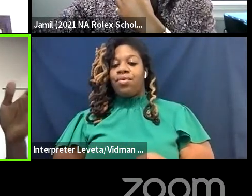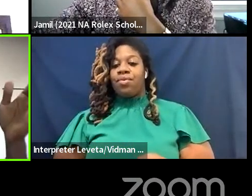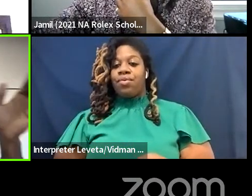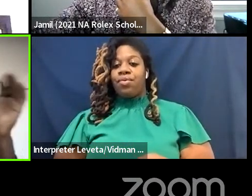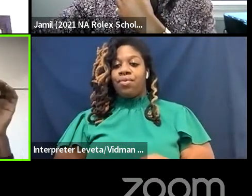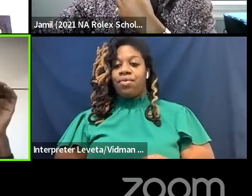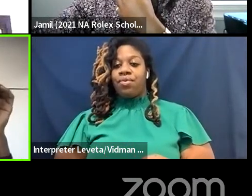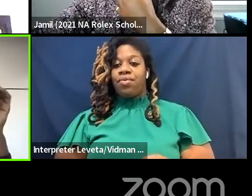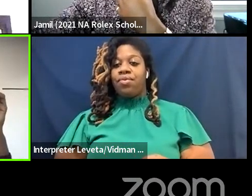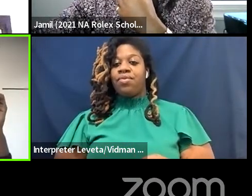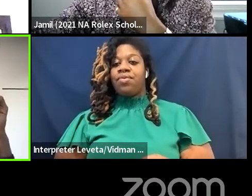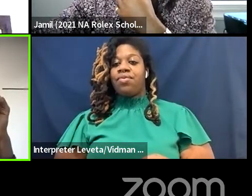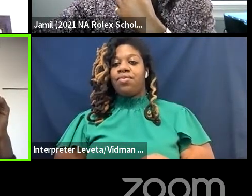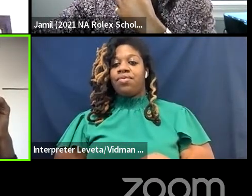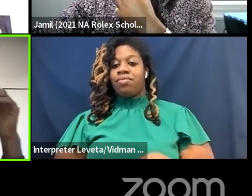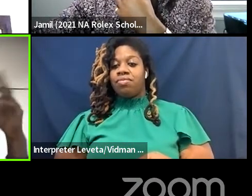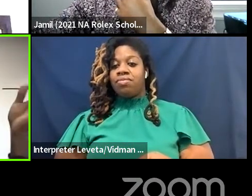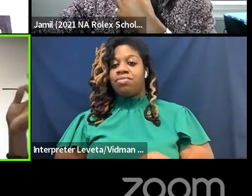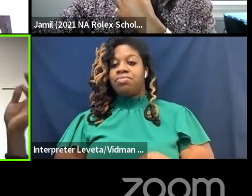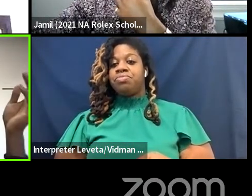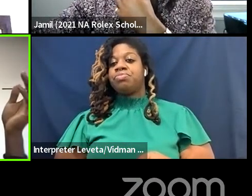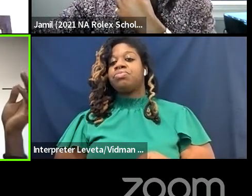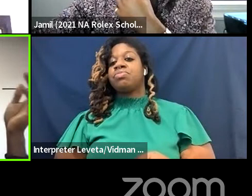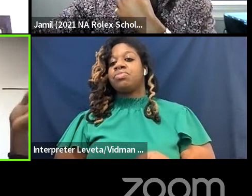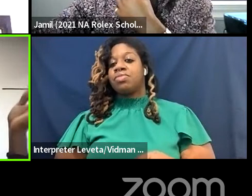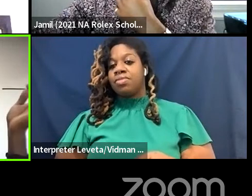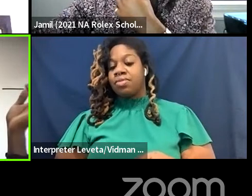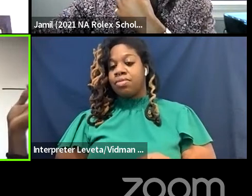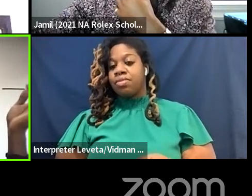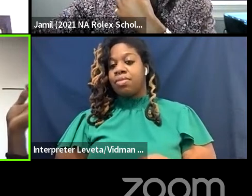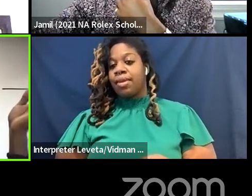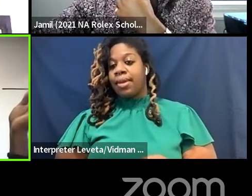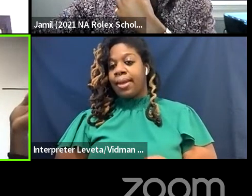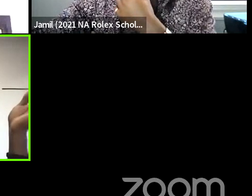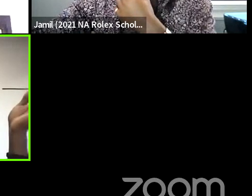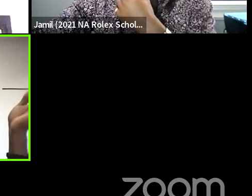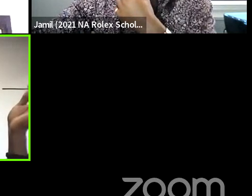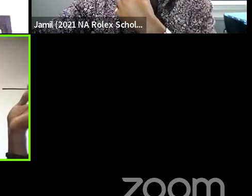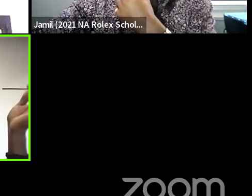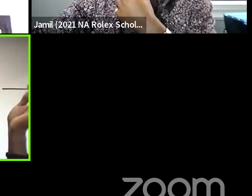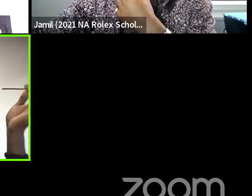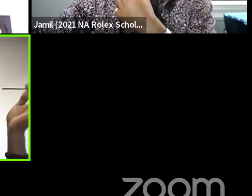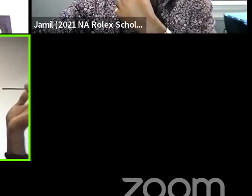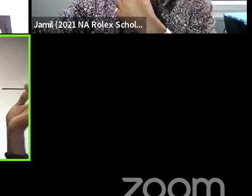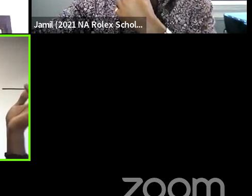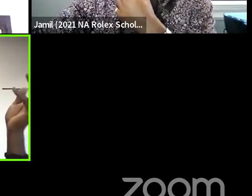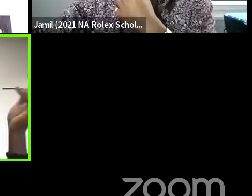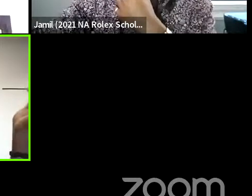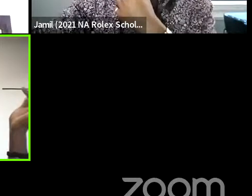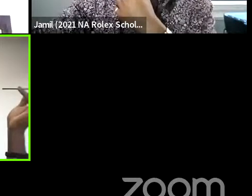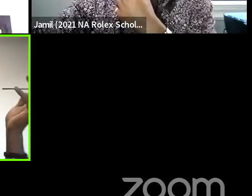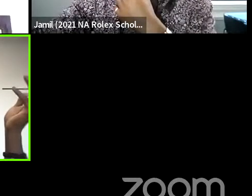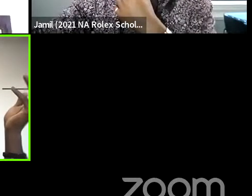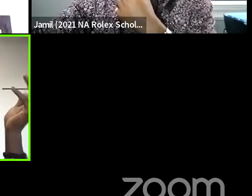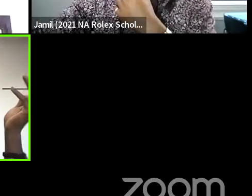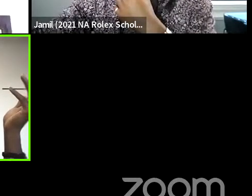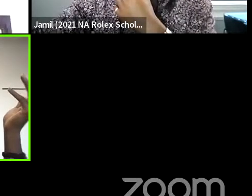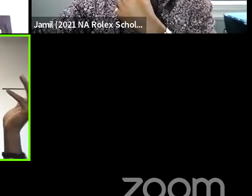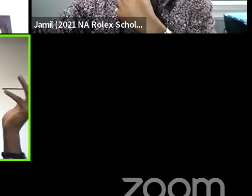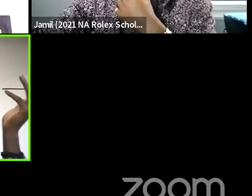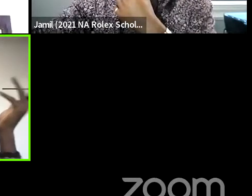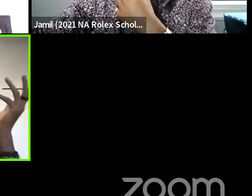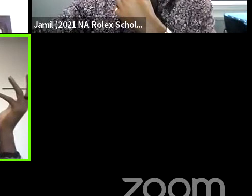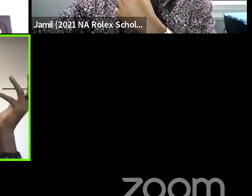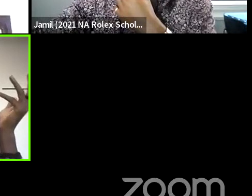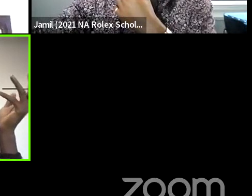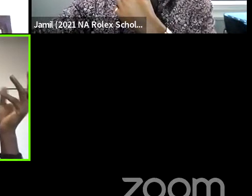reckless comments about like, well, you know, oh, you're not just here to help carry my tanks, you know, like stupid